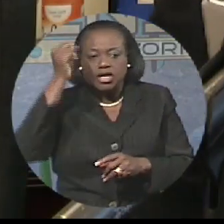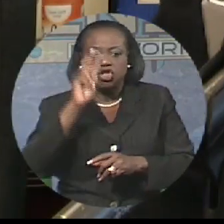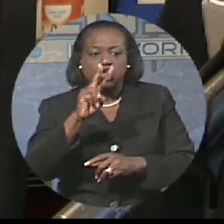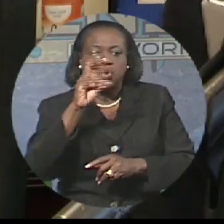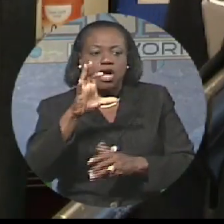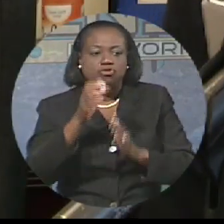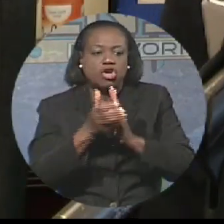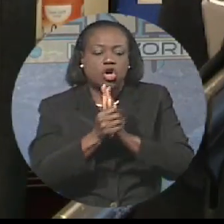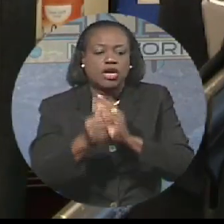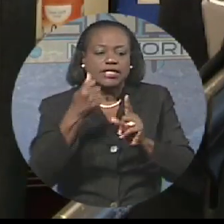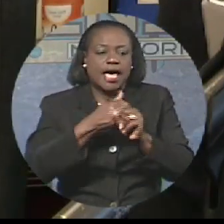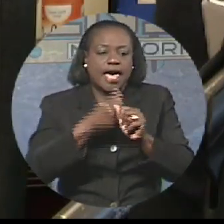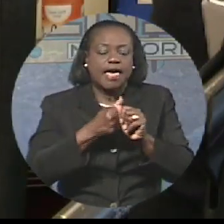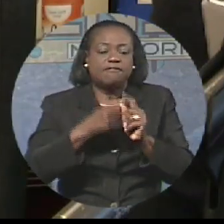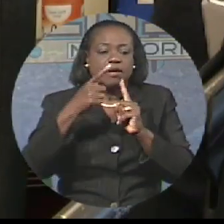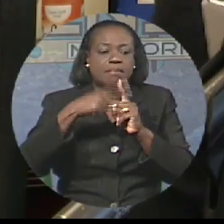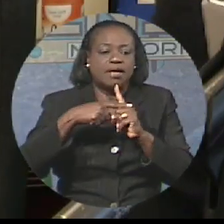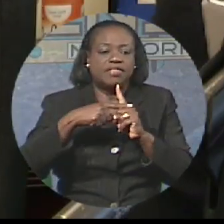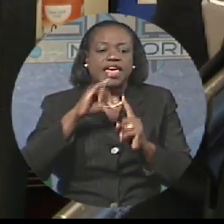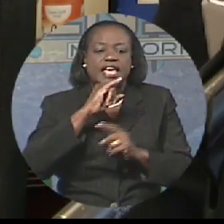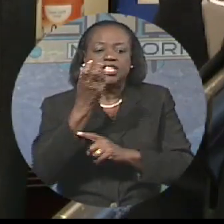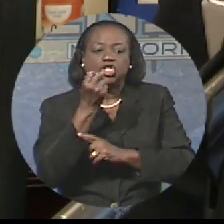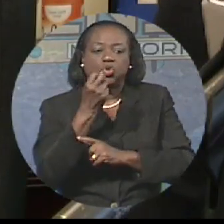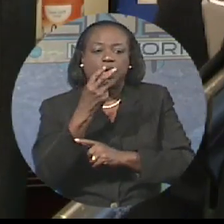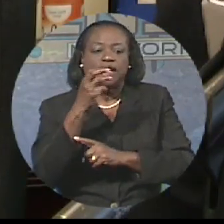month is basically